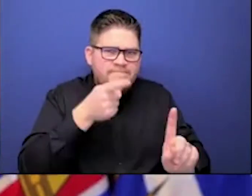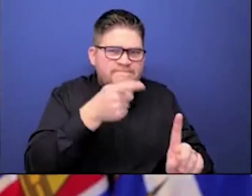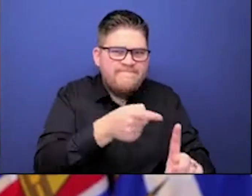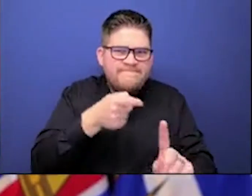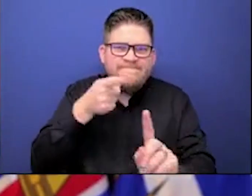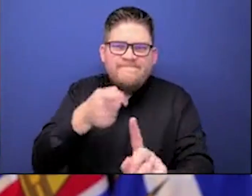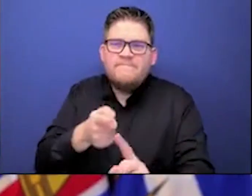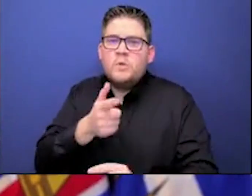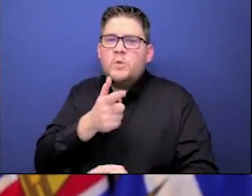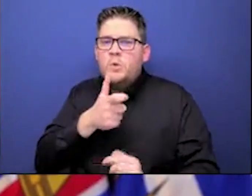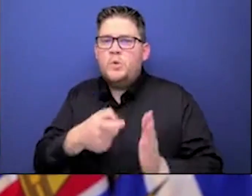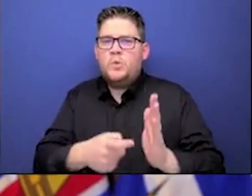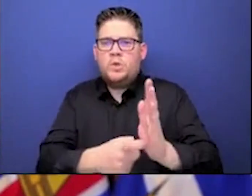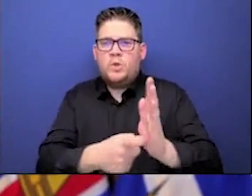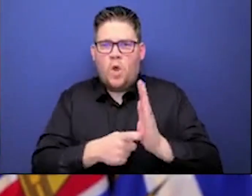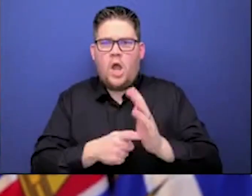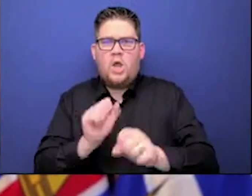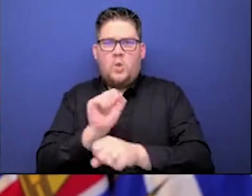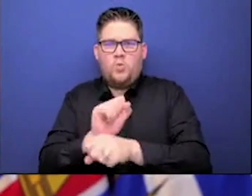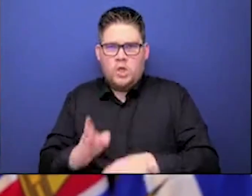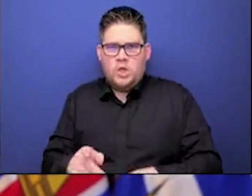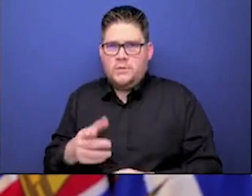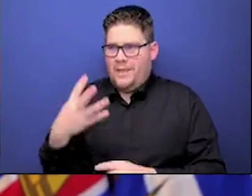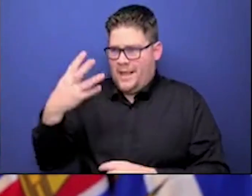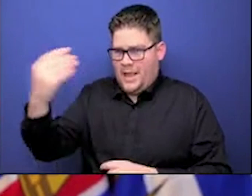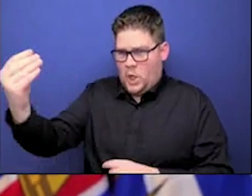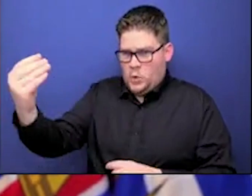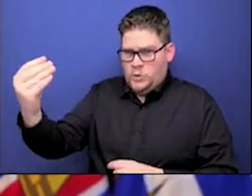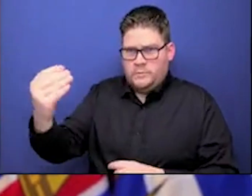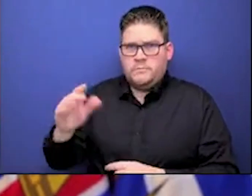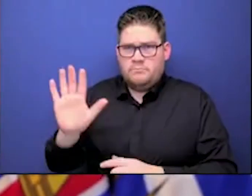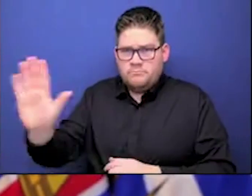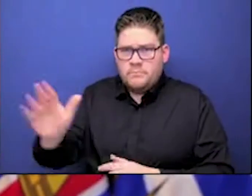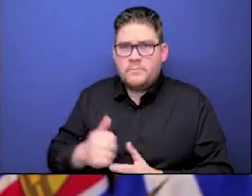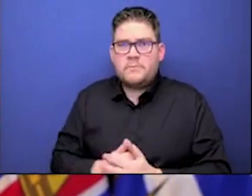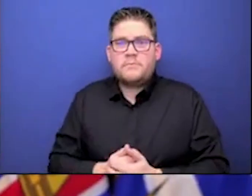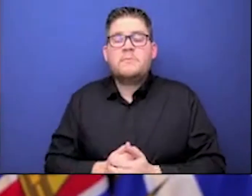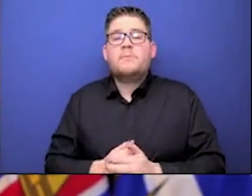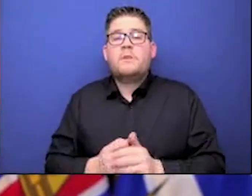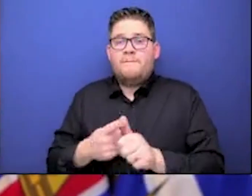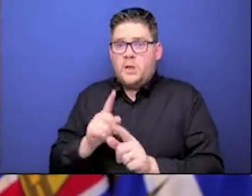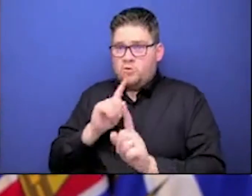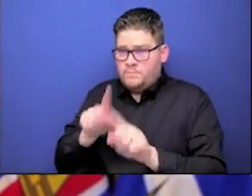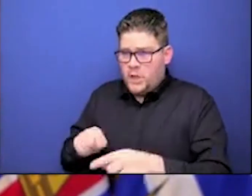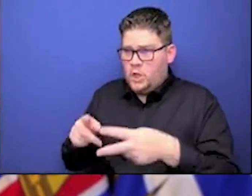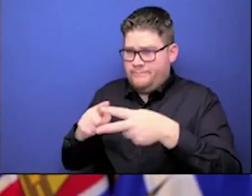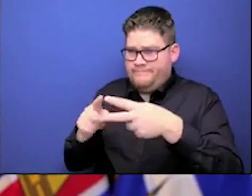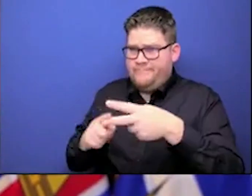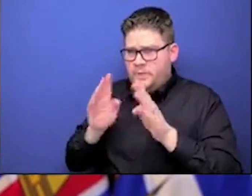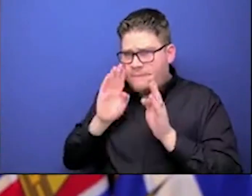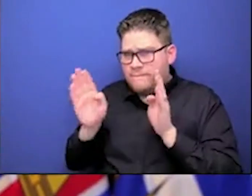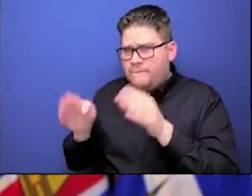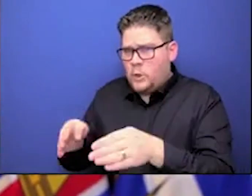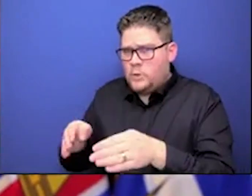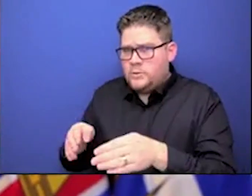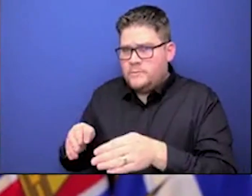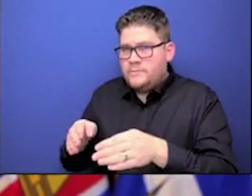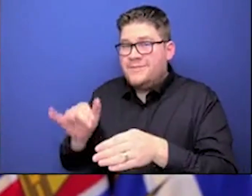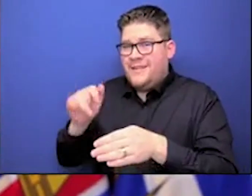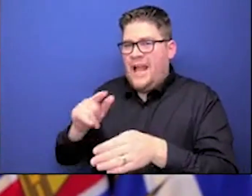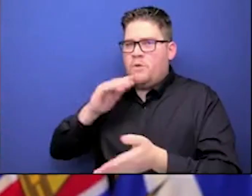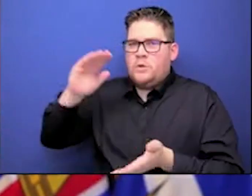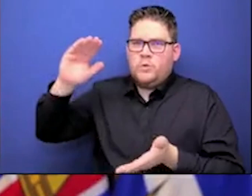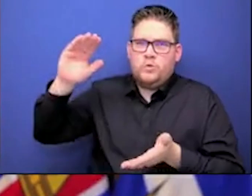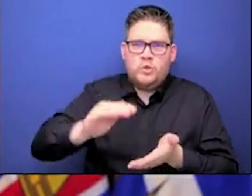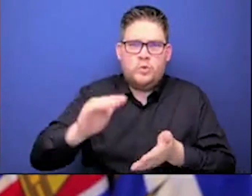to frontline first responders, that's going to help us reduce transmission in the community. So it does that dual